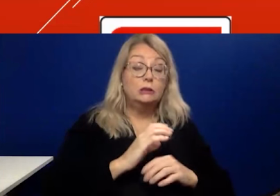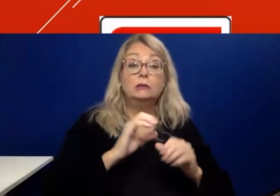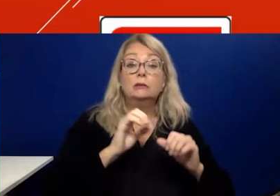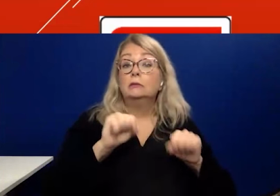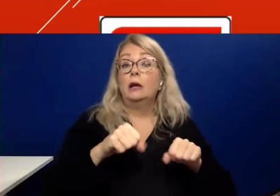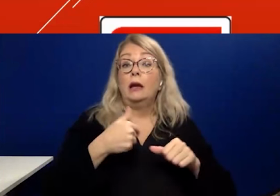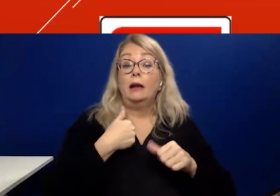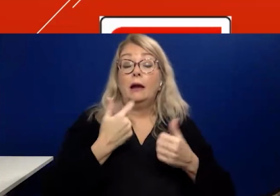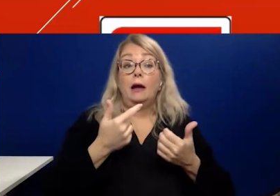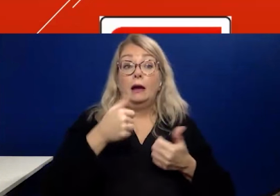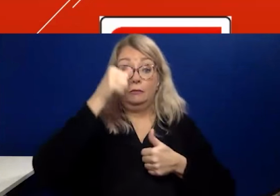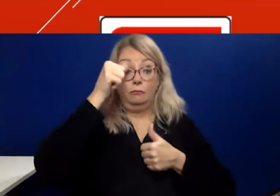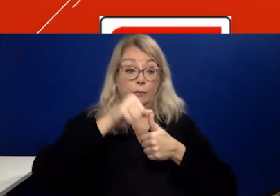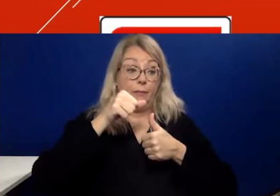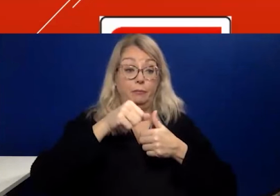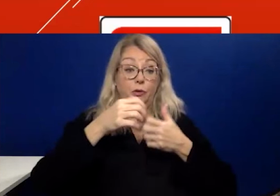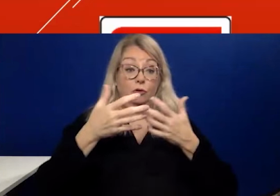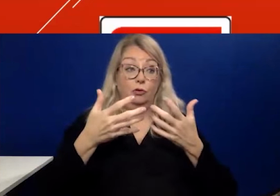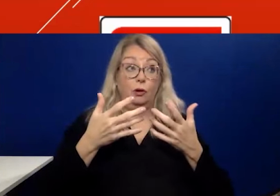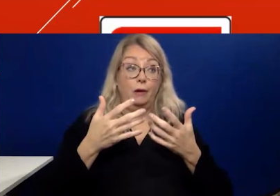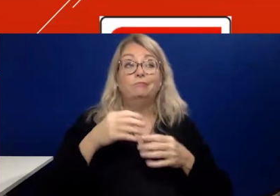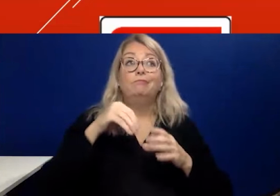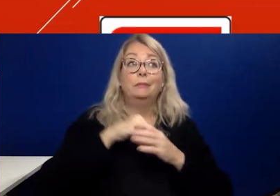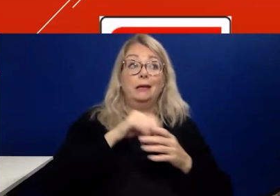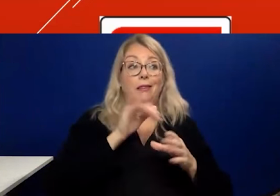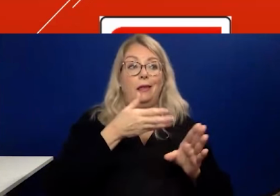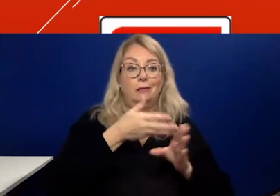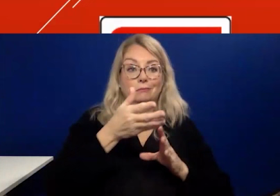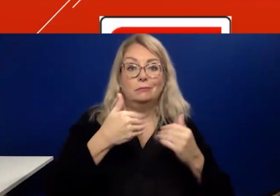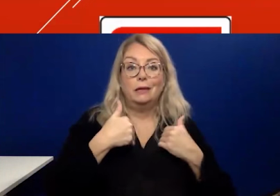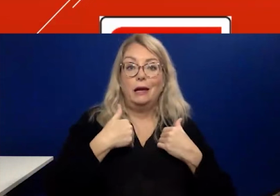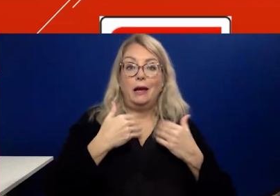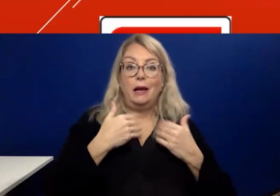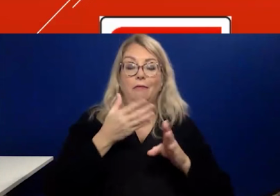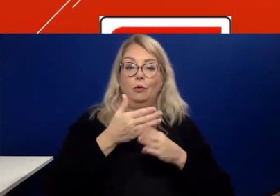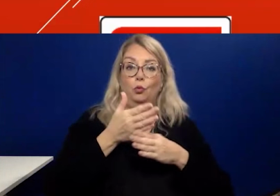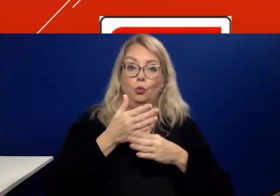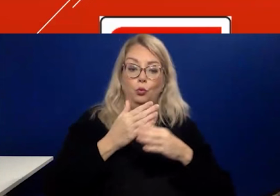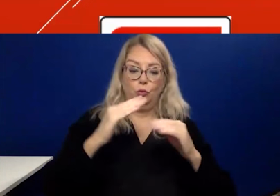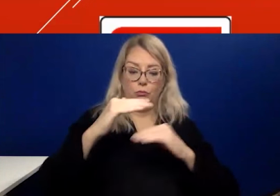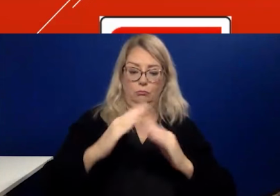remember in construction, they've got a block of wood with a